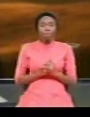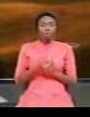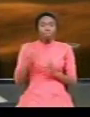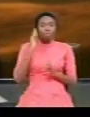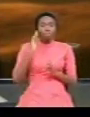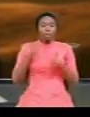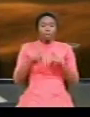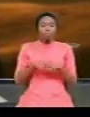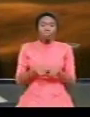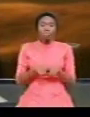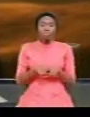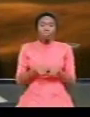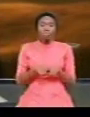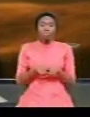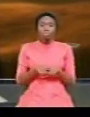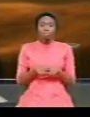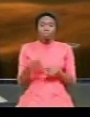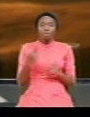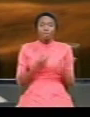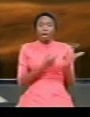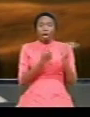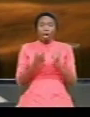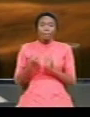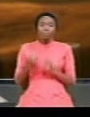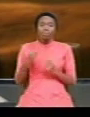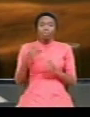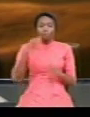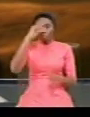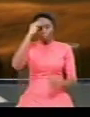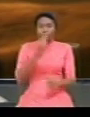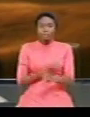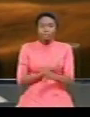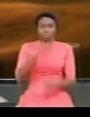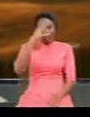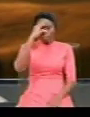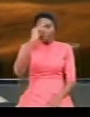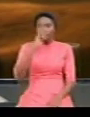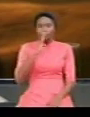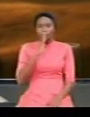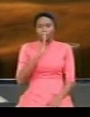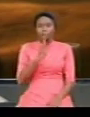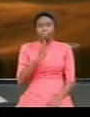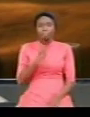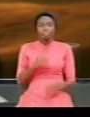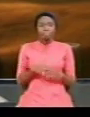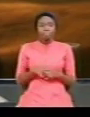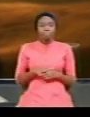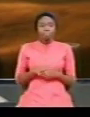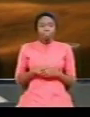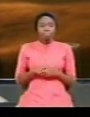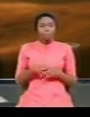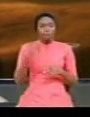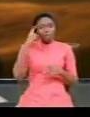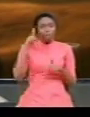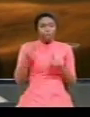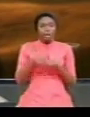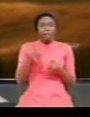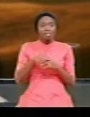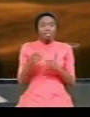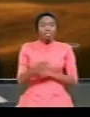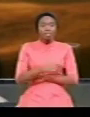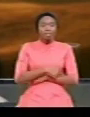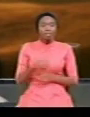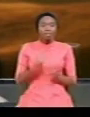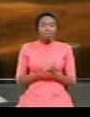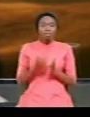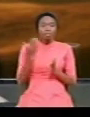so shall also the coming of the Son of Man be. For as in the days